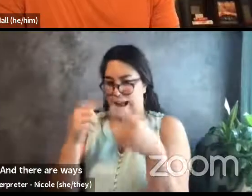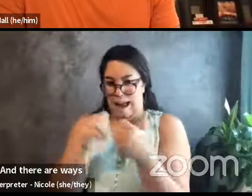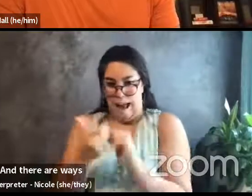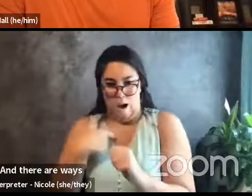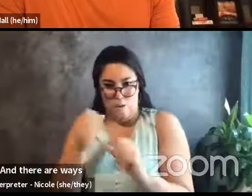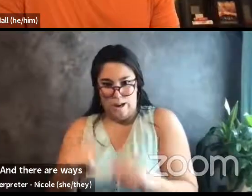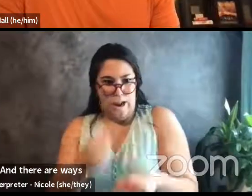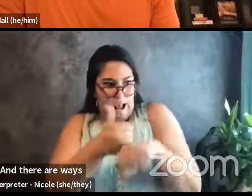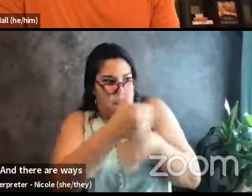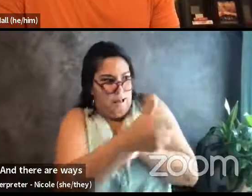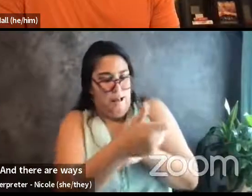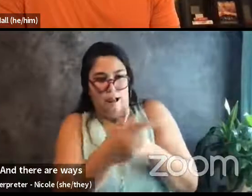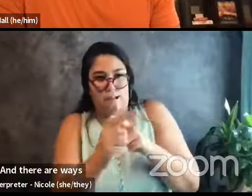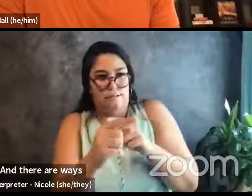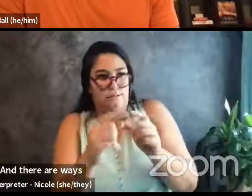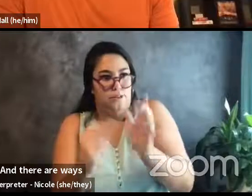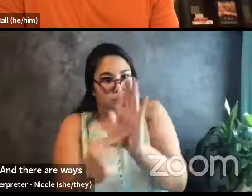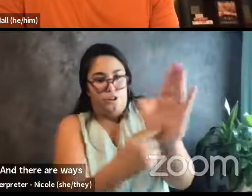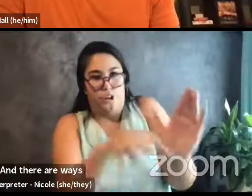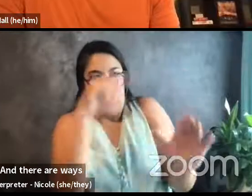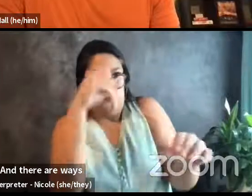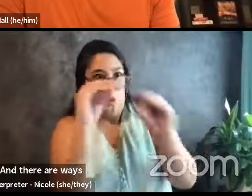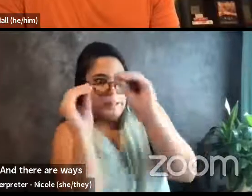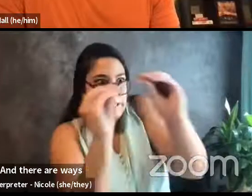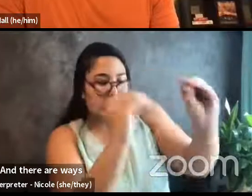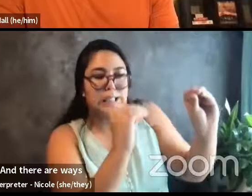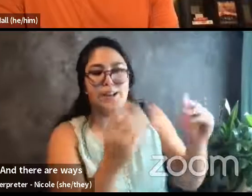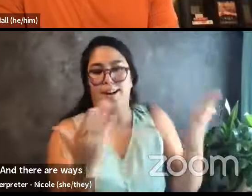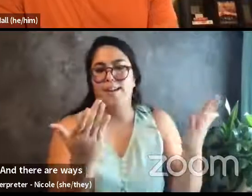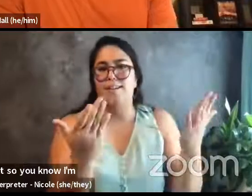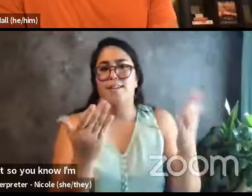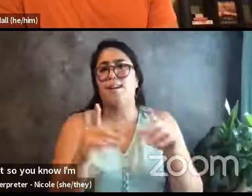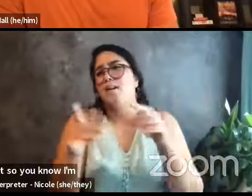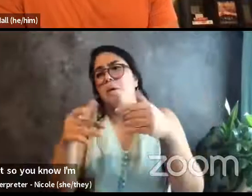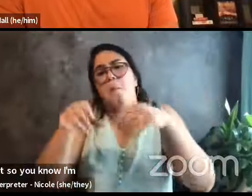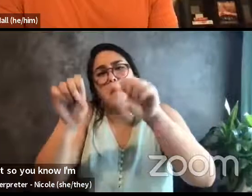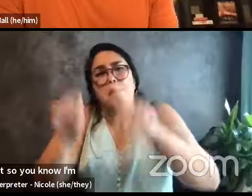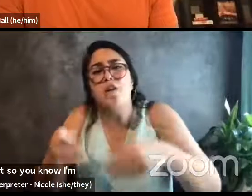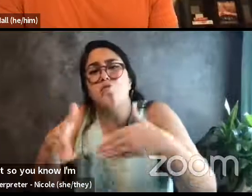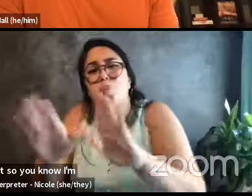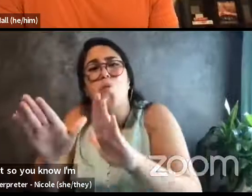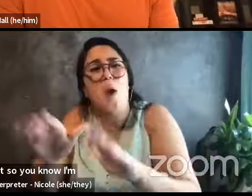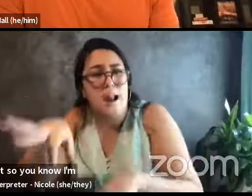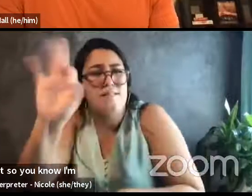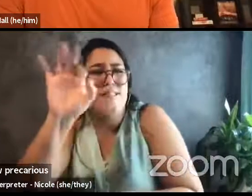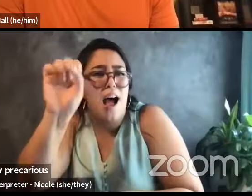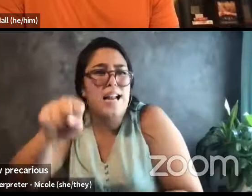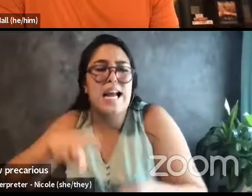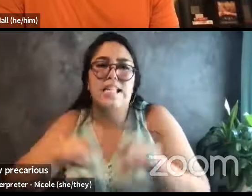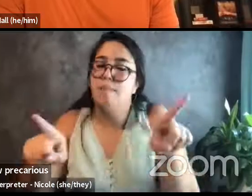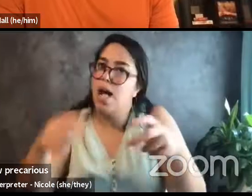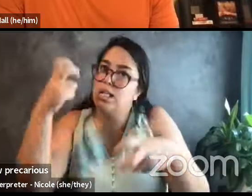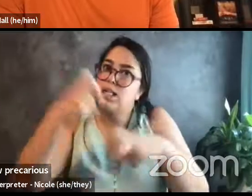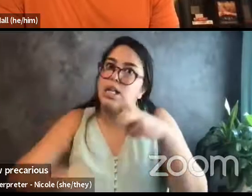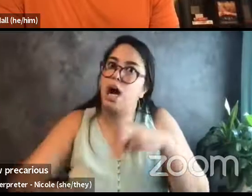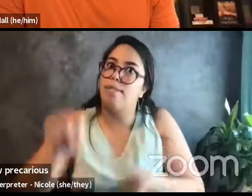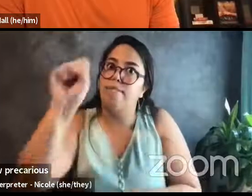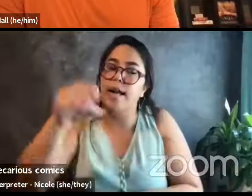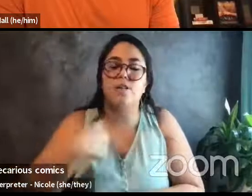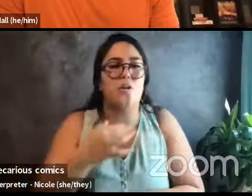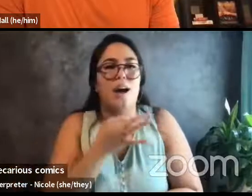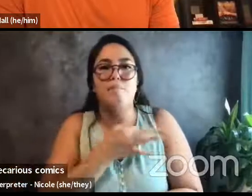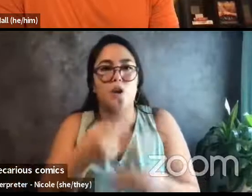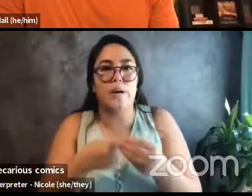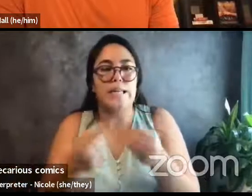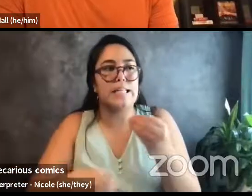that, but it can be difficult. So, you know, I'm aware of, uh, how much, uh, how precarious, uh, comics history